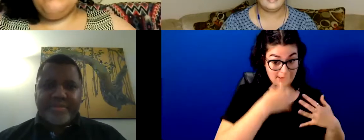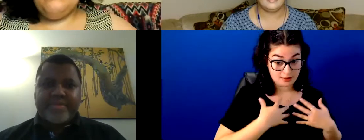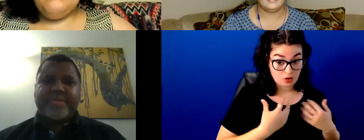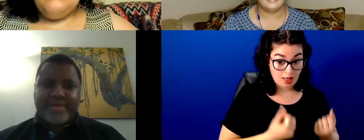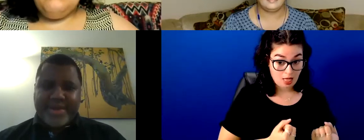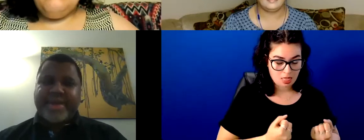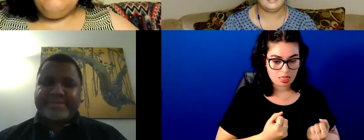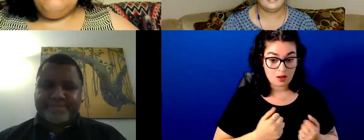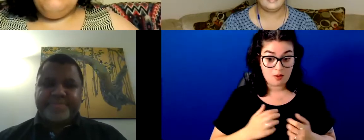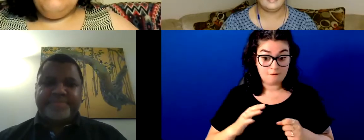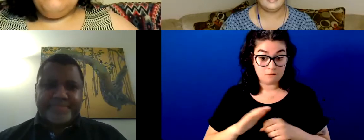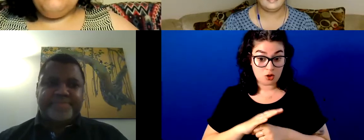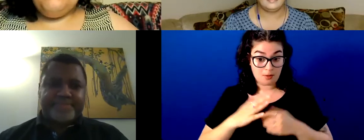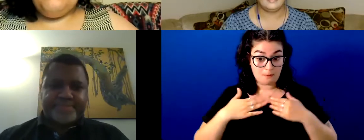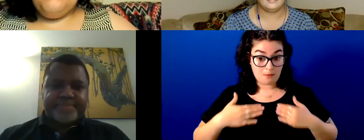health.